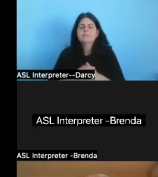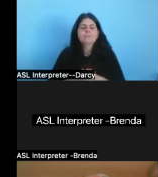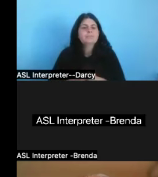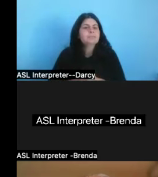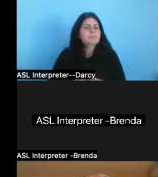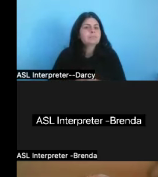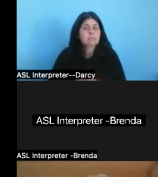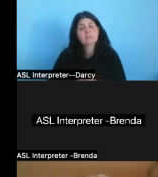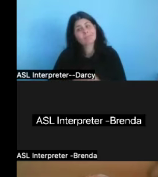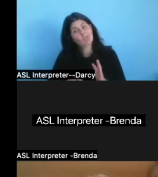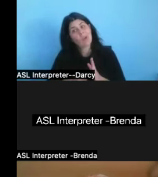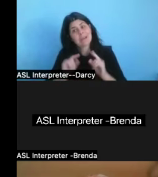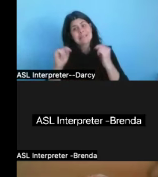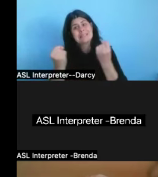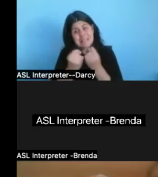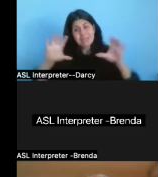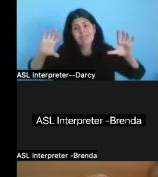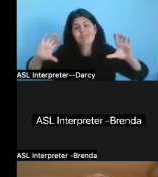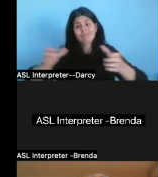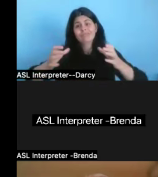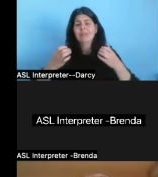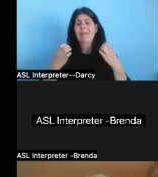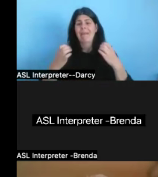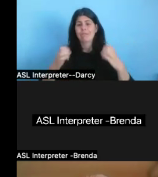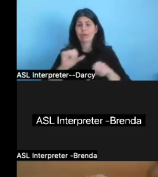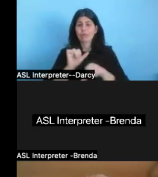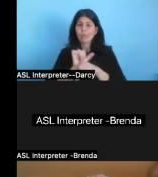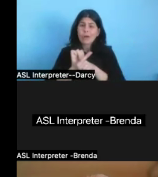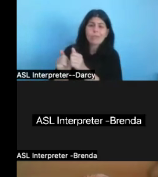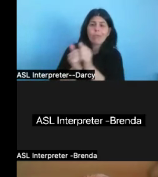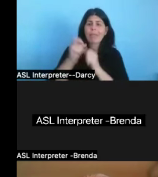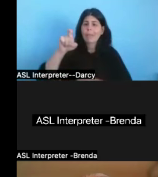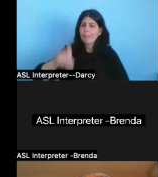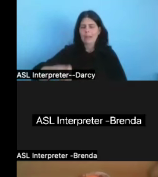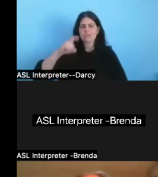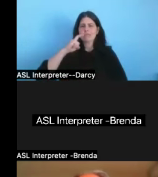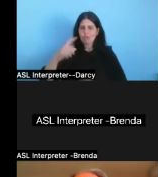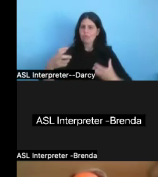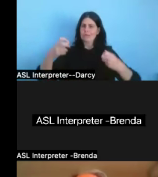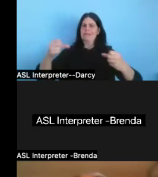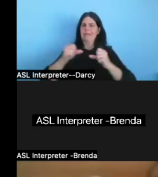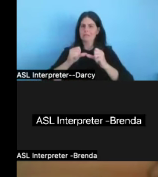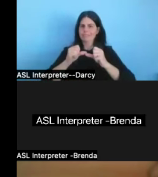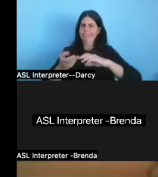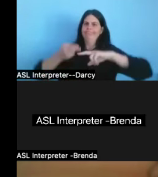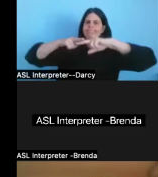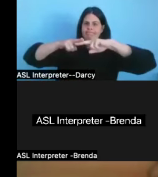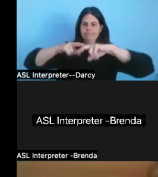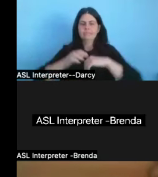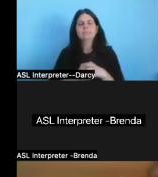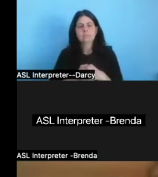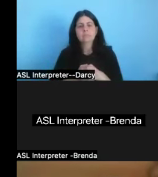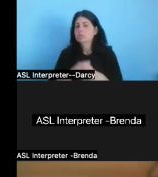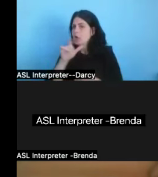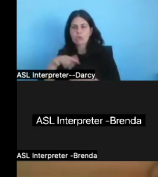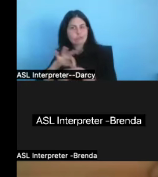And it takes a team effort. We all need to work together to enhance our resilience. Resilience covers more than just earthquakes. For example, all of